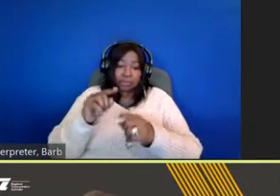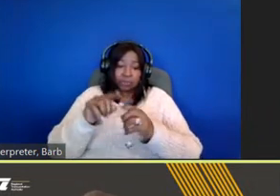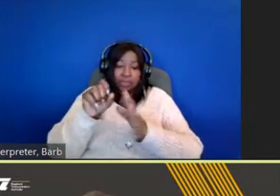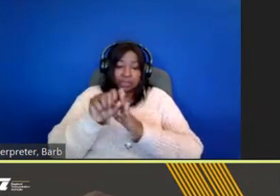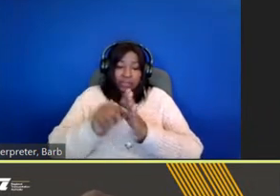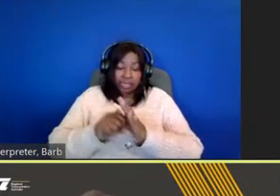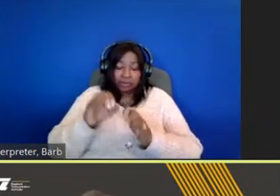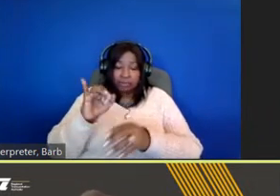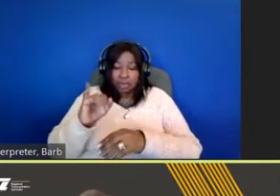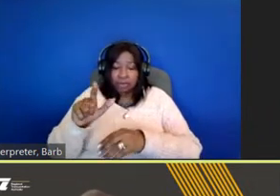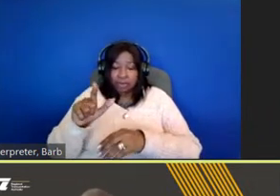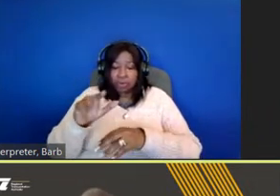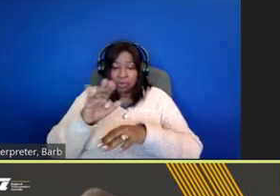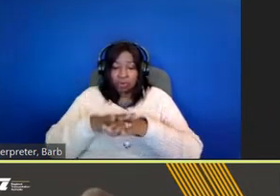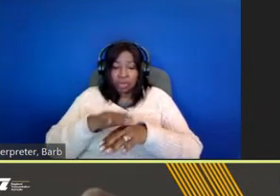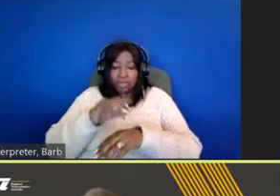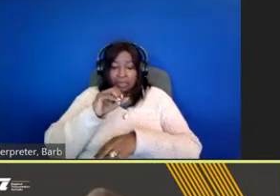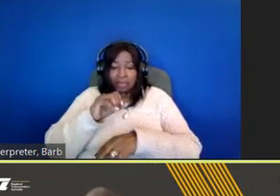accept.